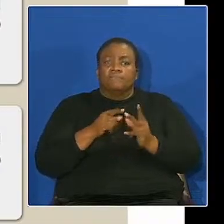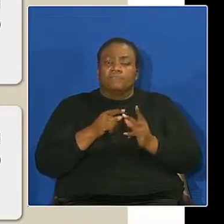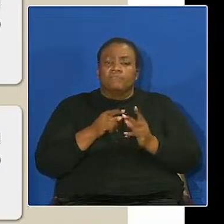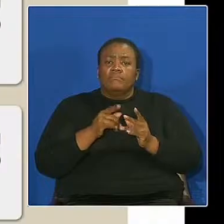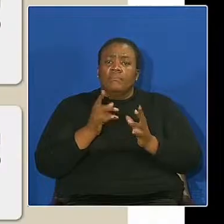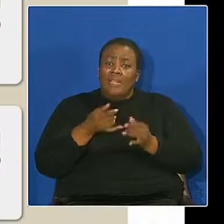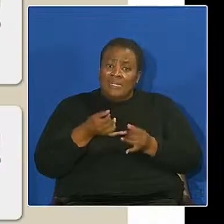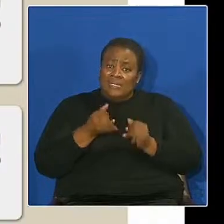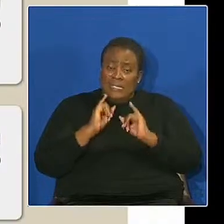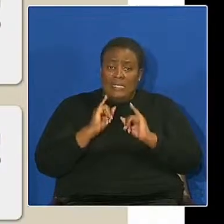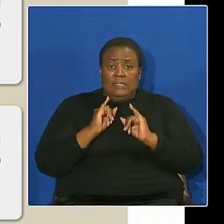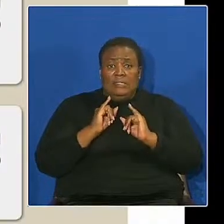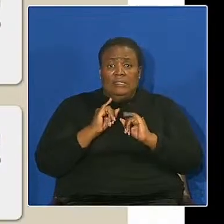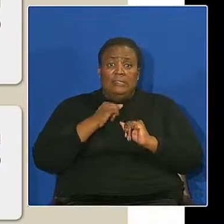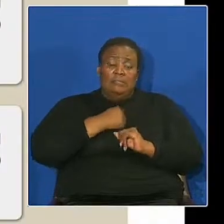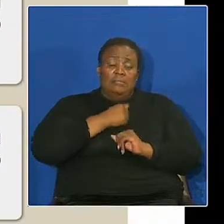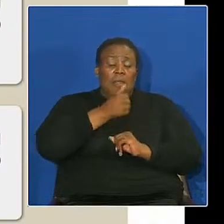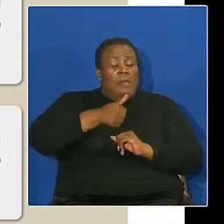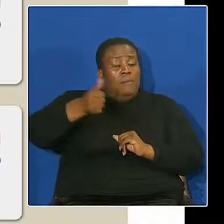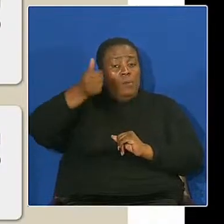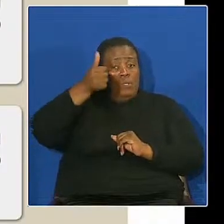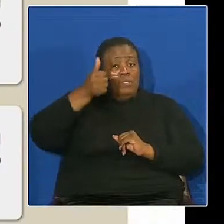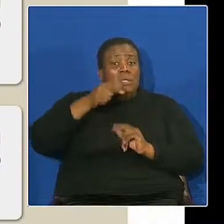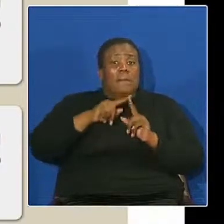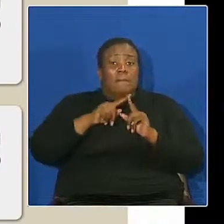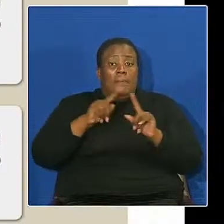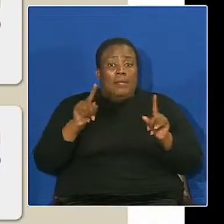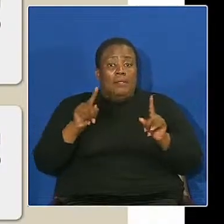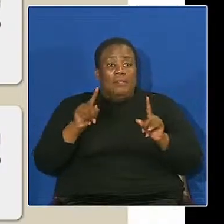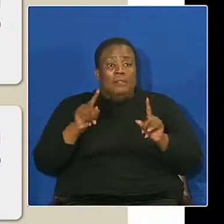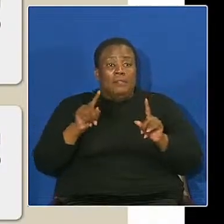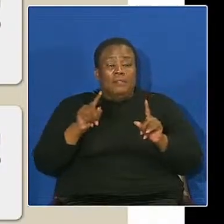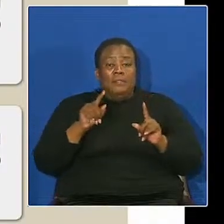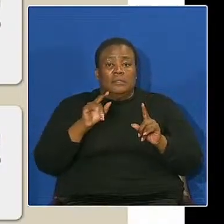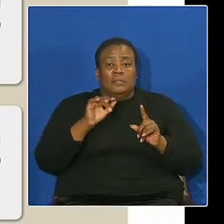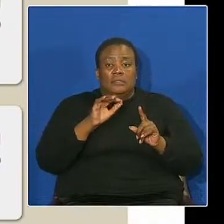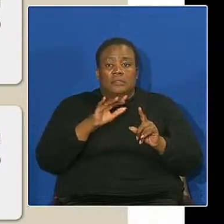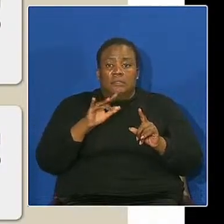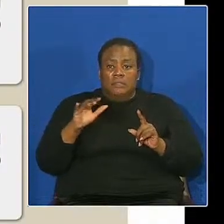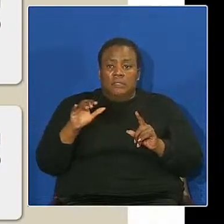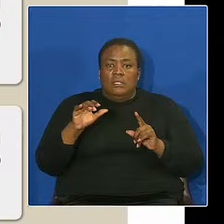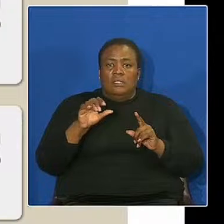serious, my boss, but spelled as